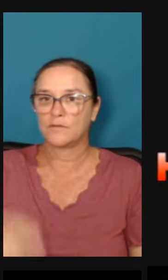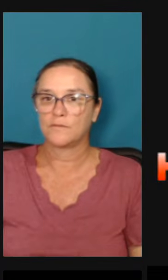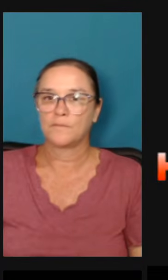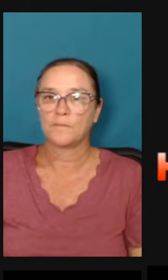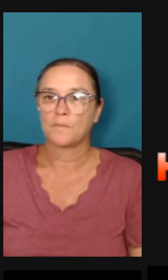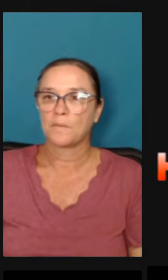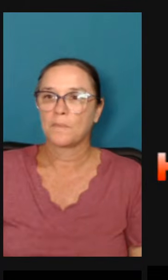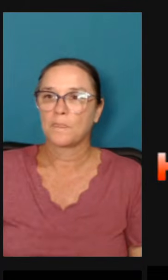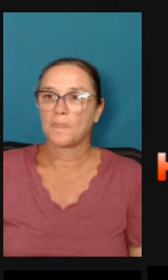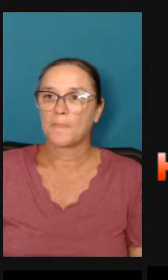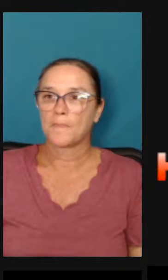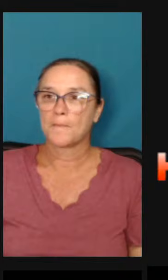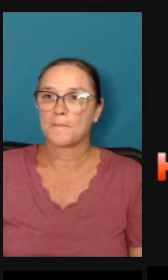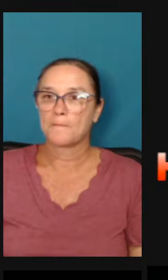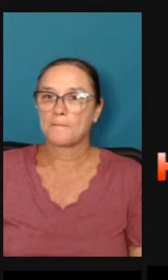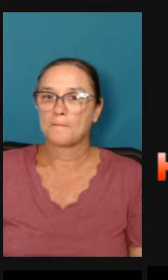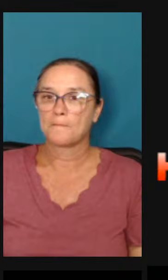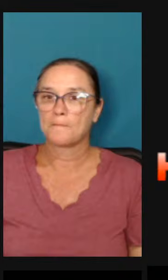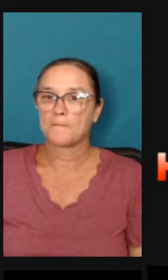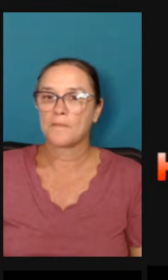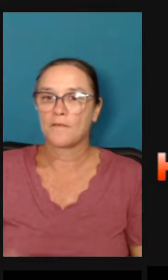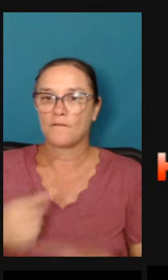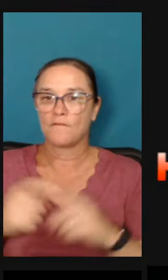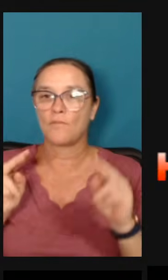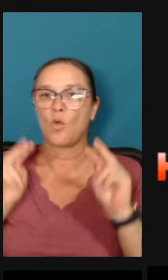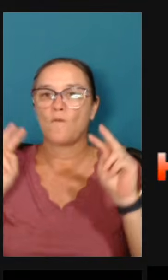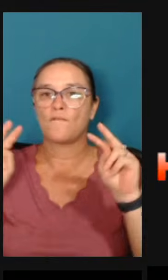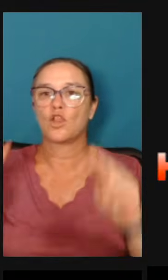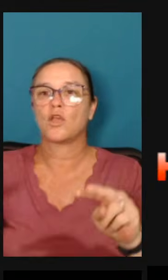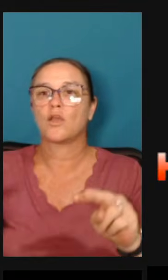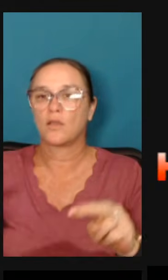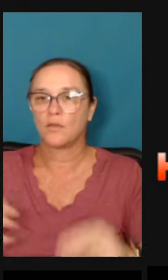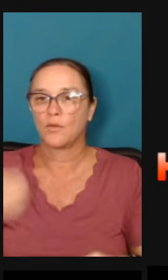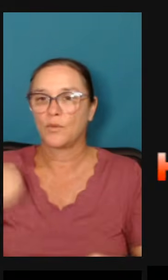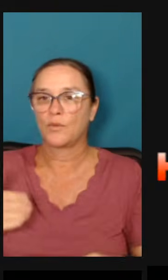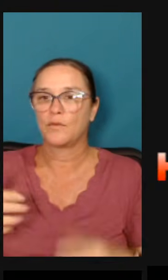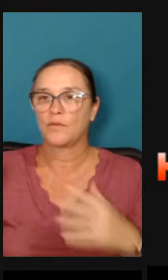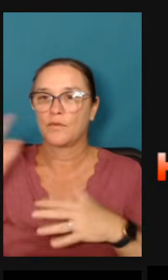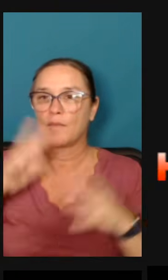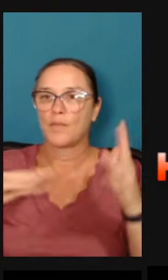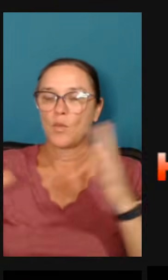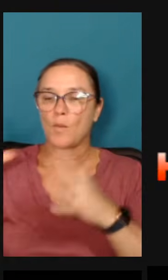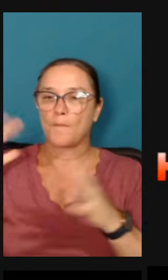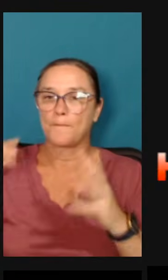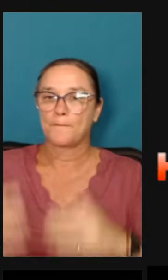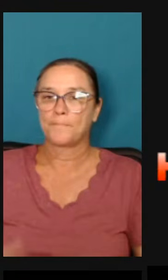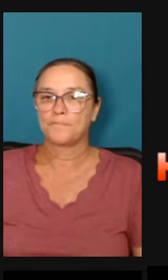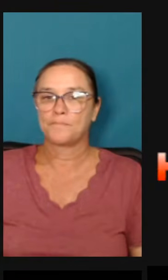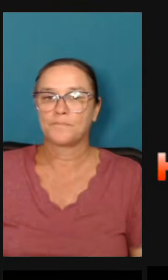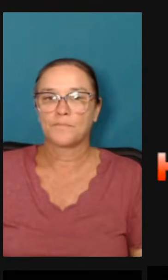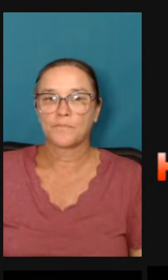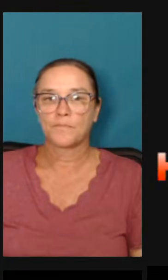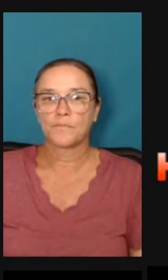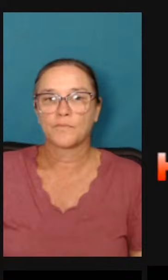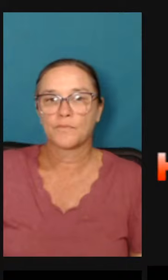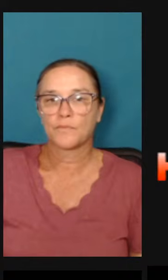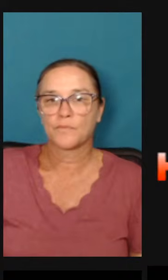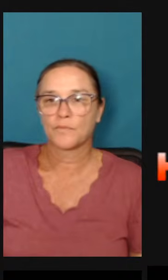or that historical little overlook there, that huge bloom. And here I just wanted